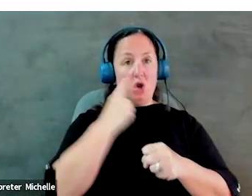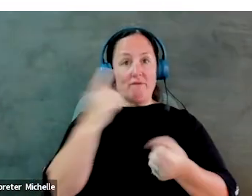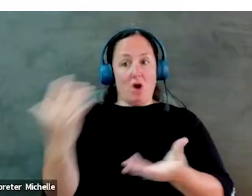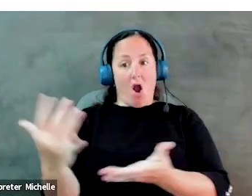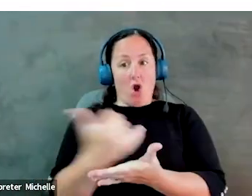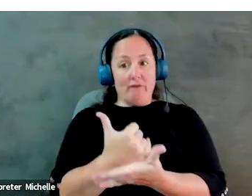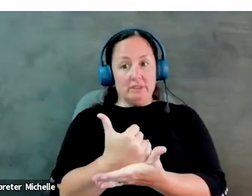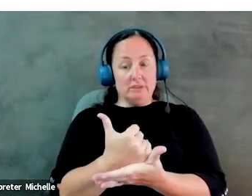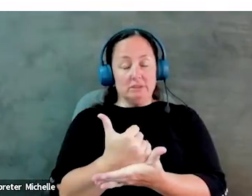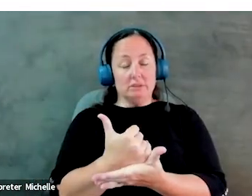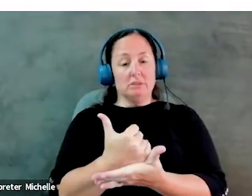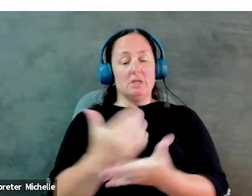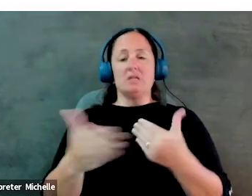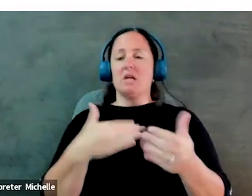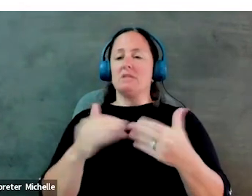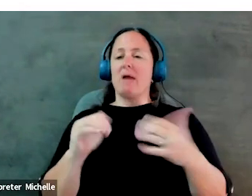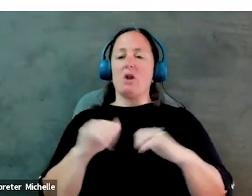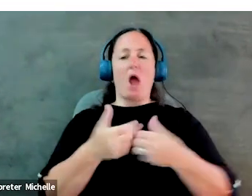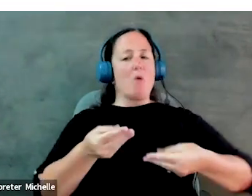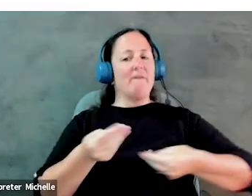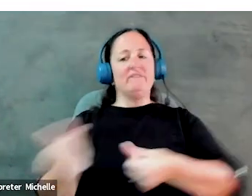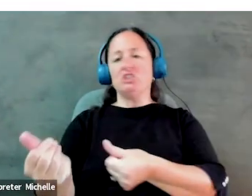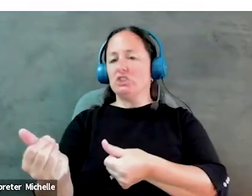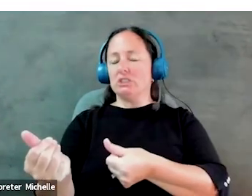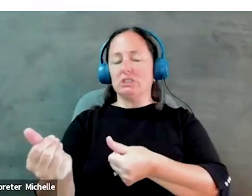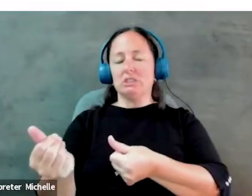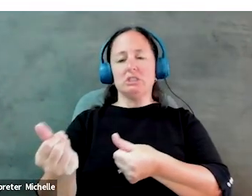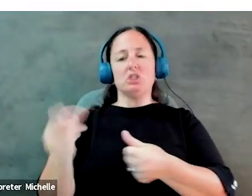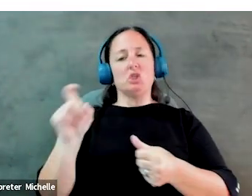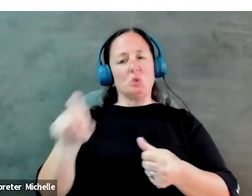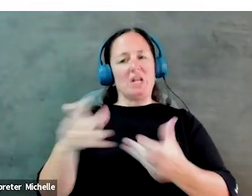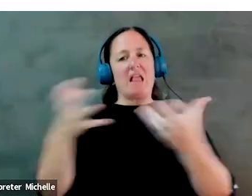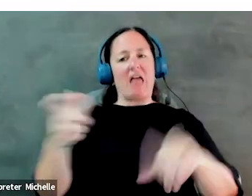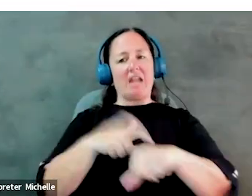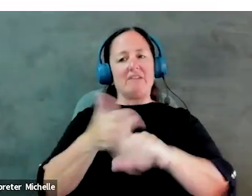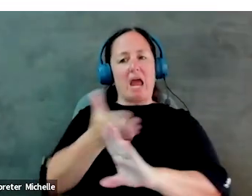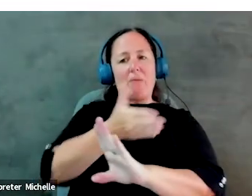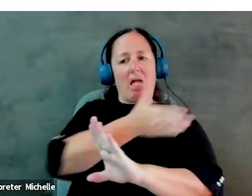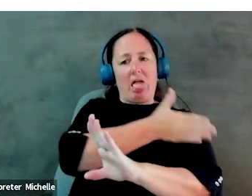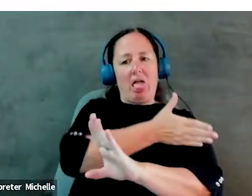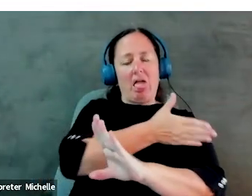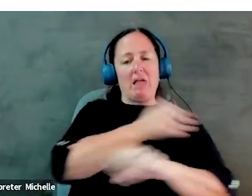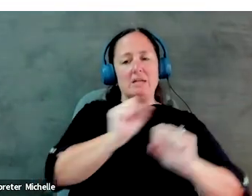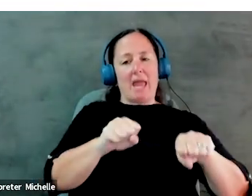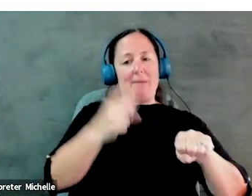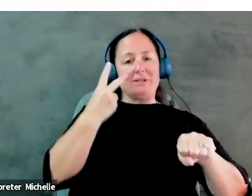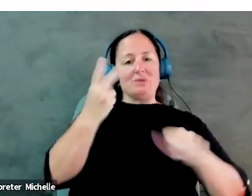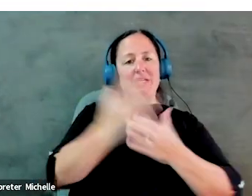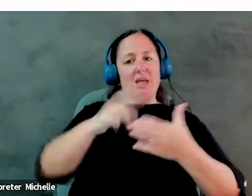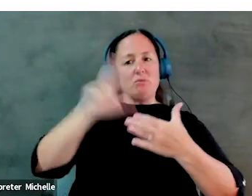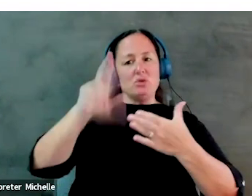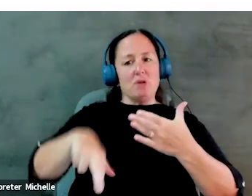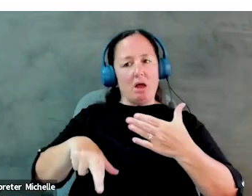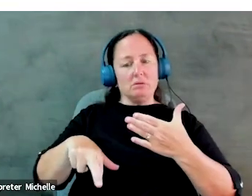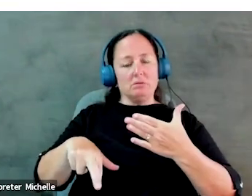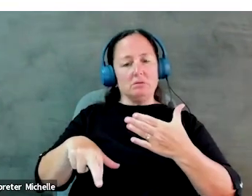to be harvested. So it doesn't matter how efficient you are, you need a lot of time to be able to see